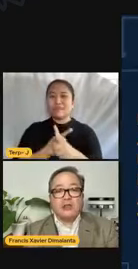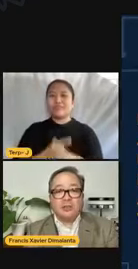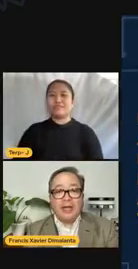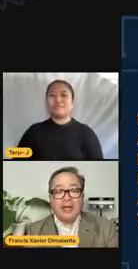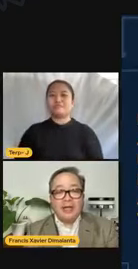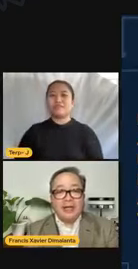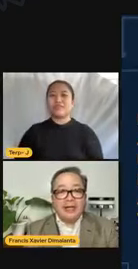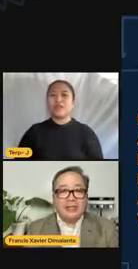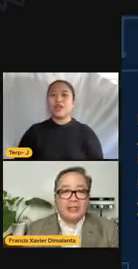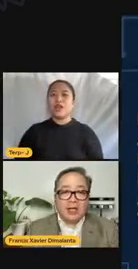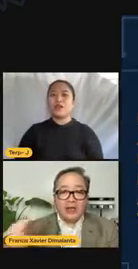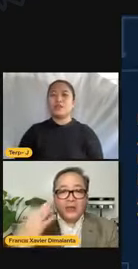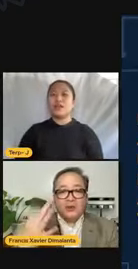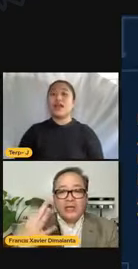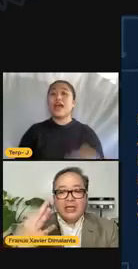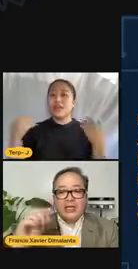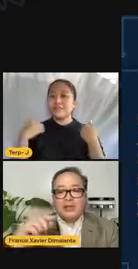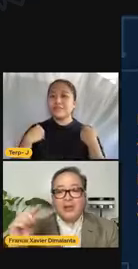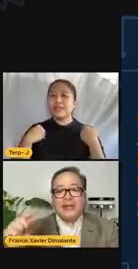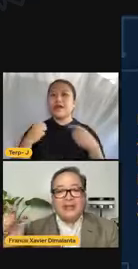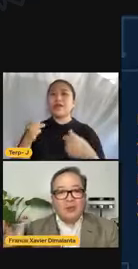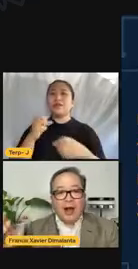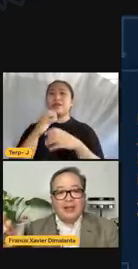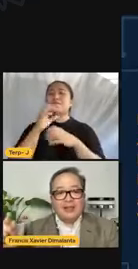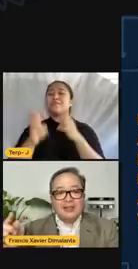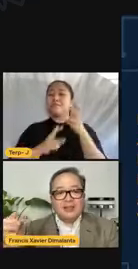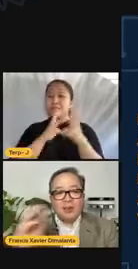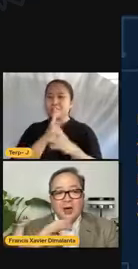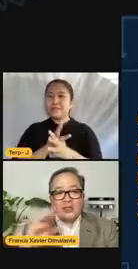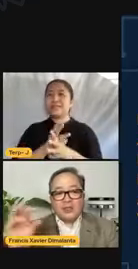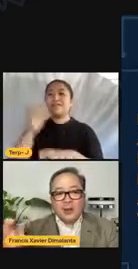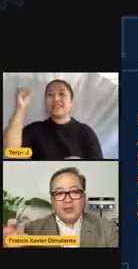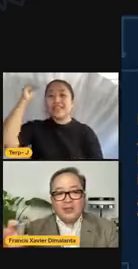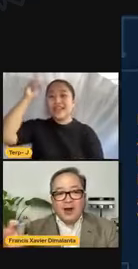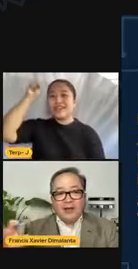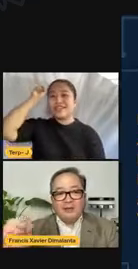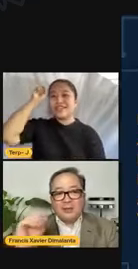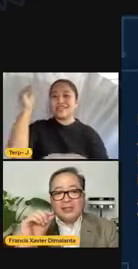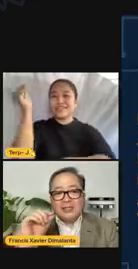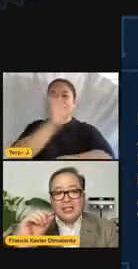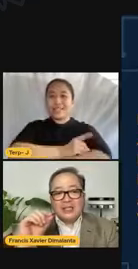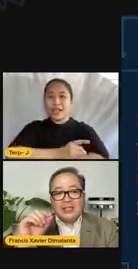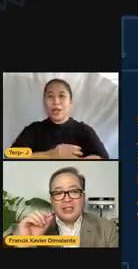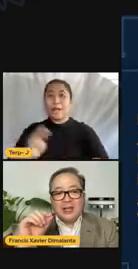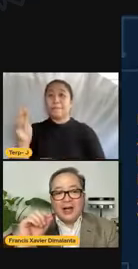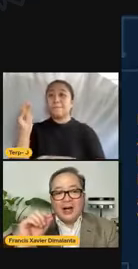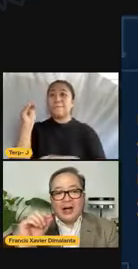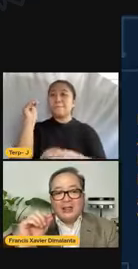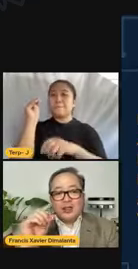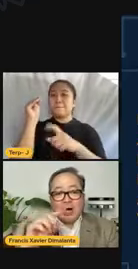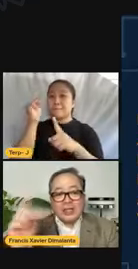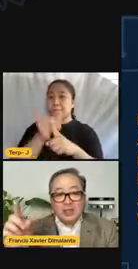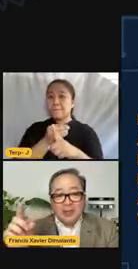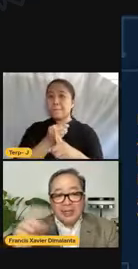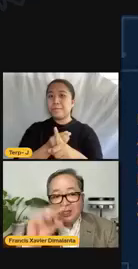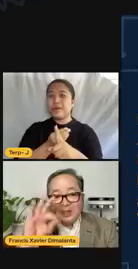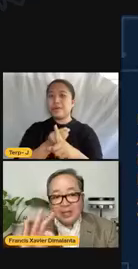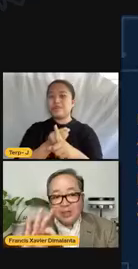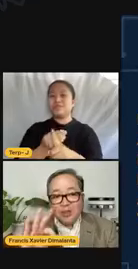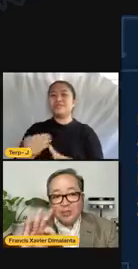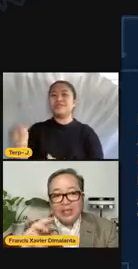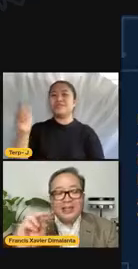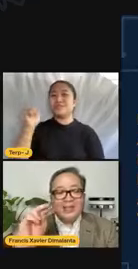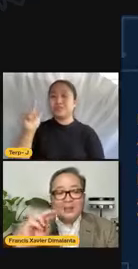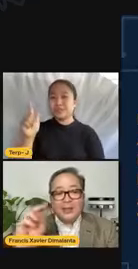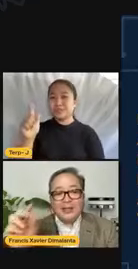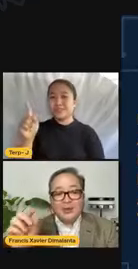Down Syndrome Day. It's 3/21. So March 21, because it's trisomy,